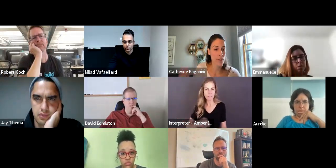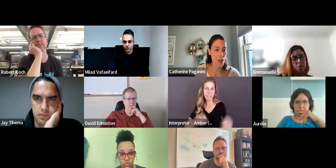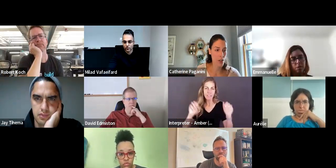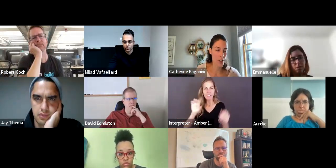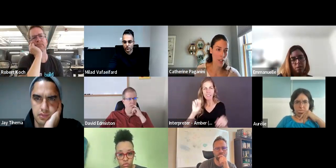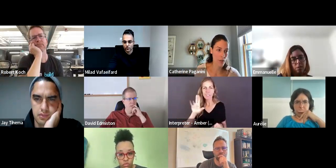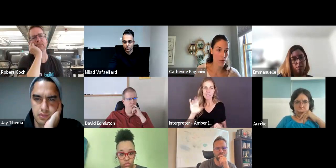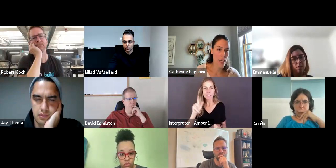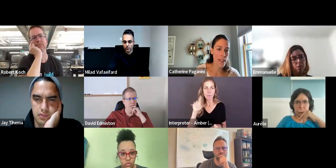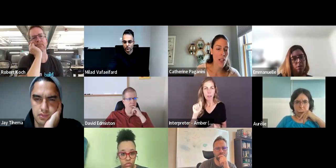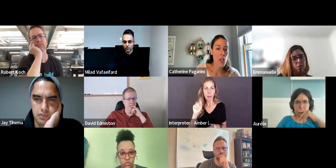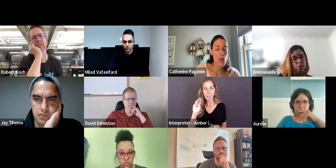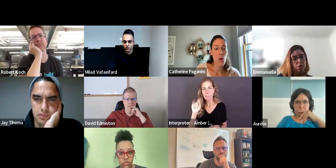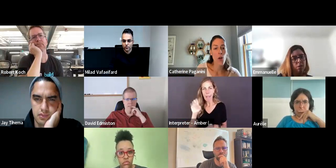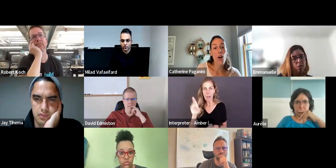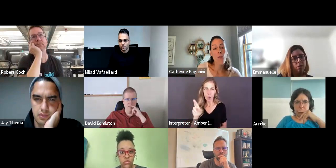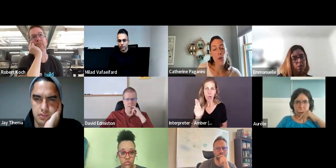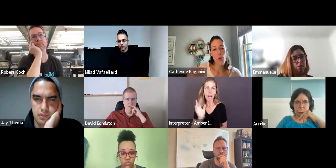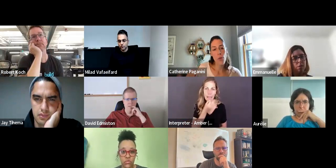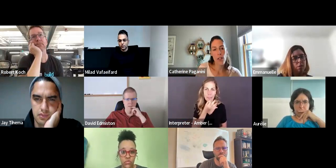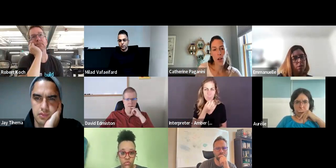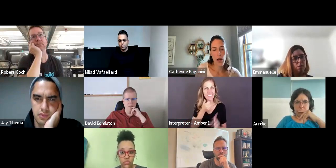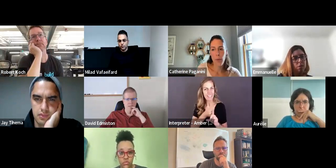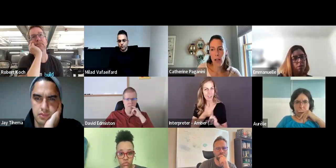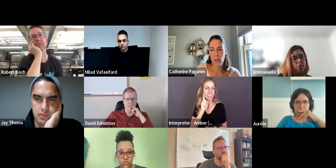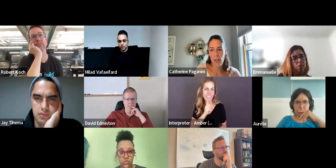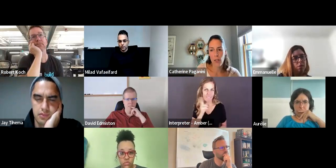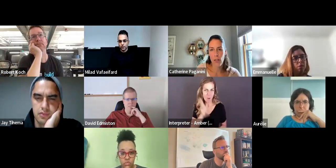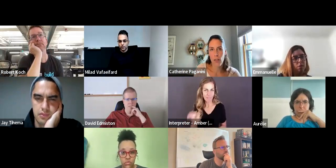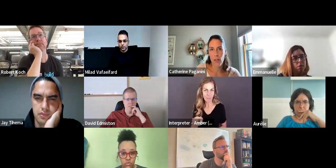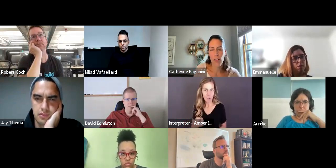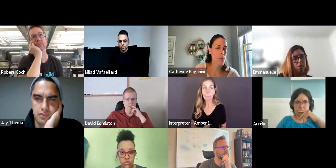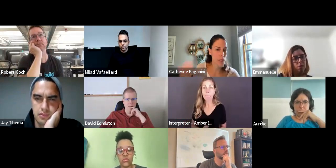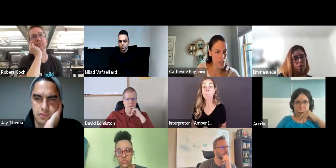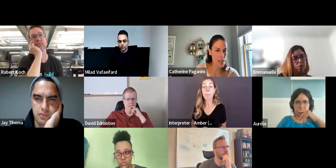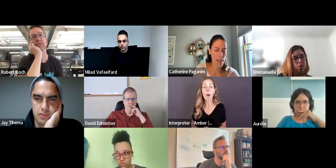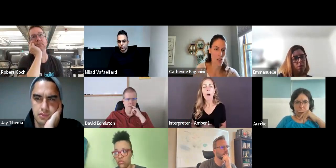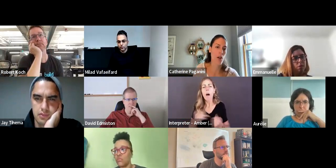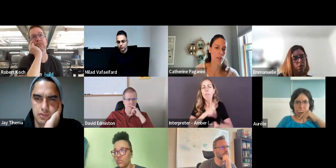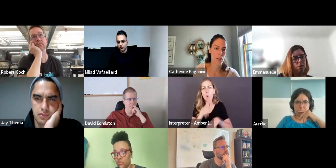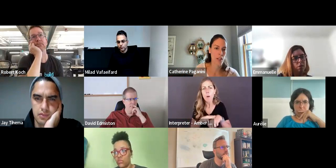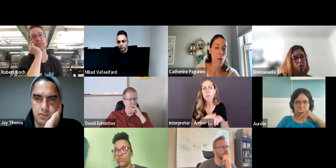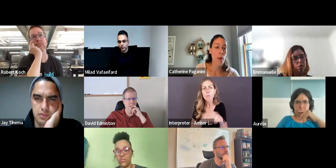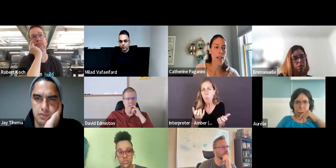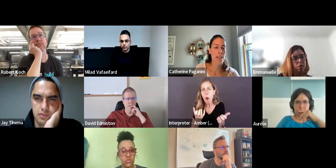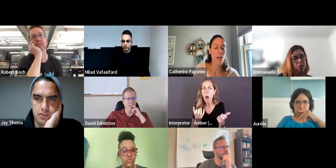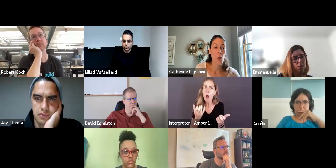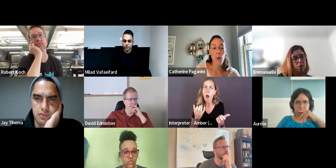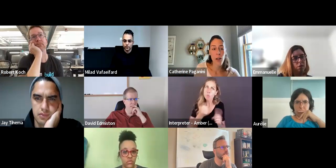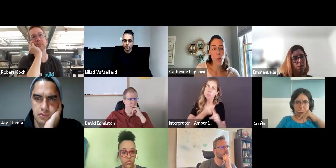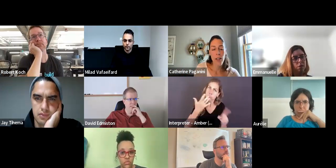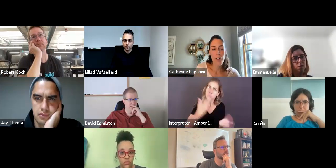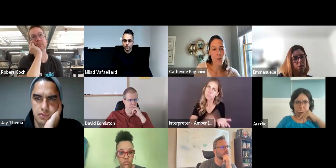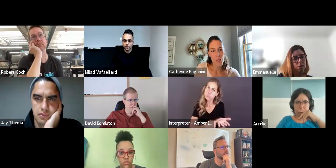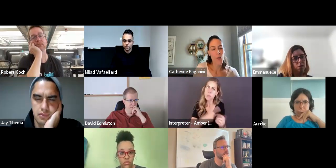who are deaf and hard of hearing, right? So of course we want to talk about accessibility and so on, but